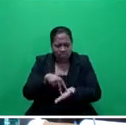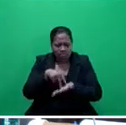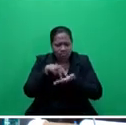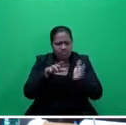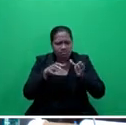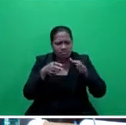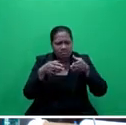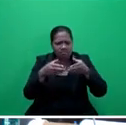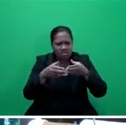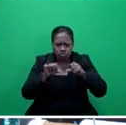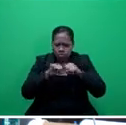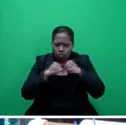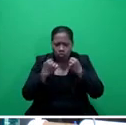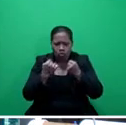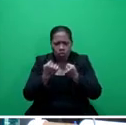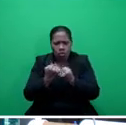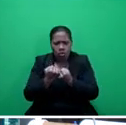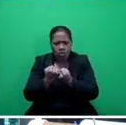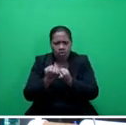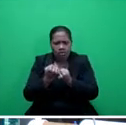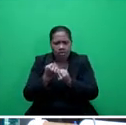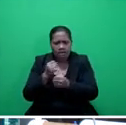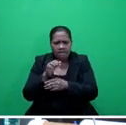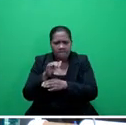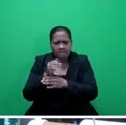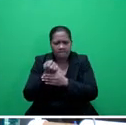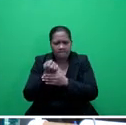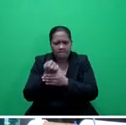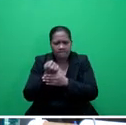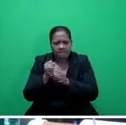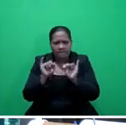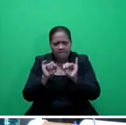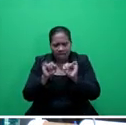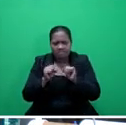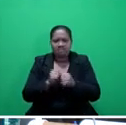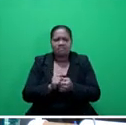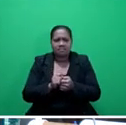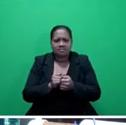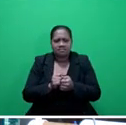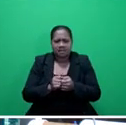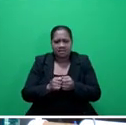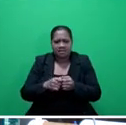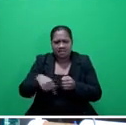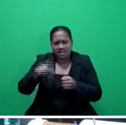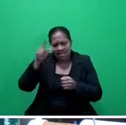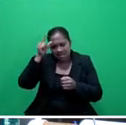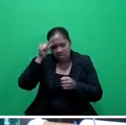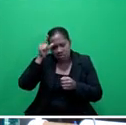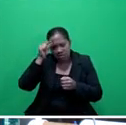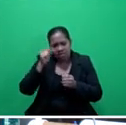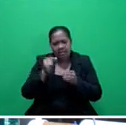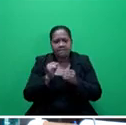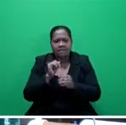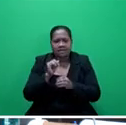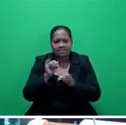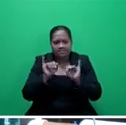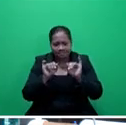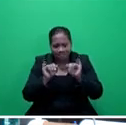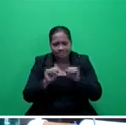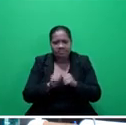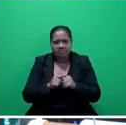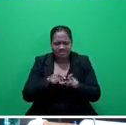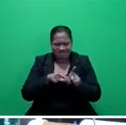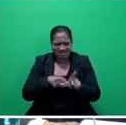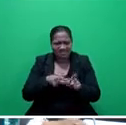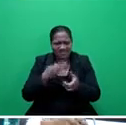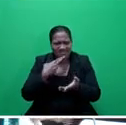Affairs on the annual review of the Ministry of Youth Affairs for the 2016 and 2017 financial year. In accordance